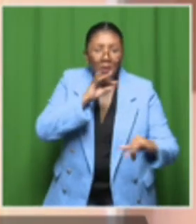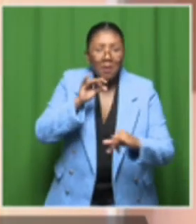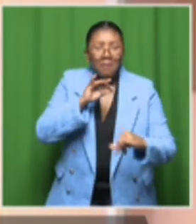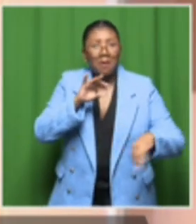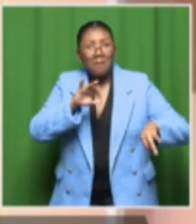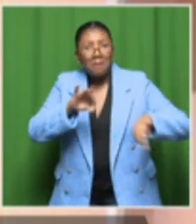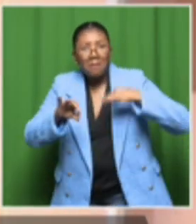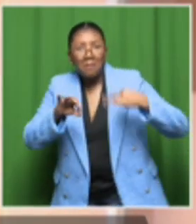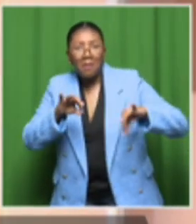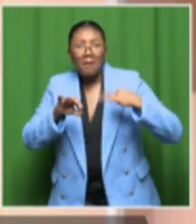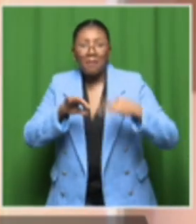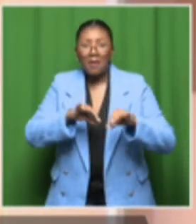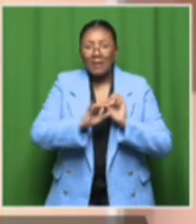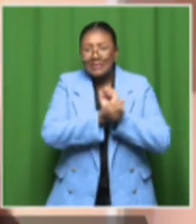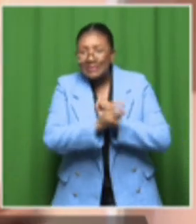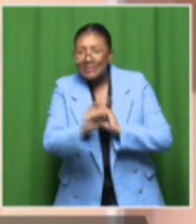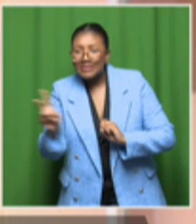can have